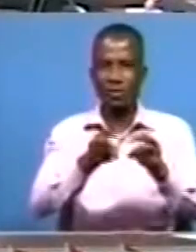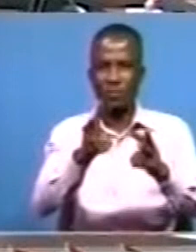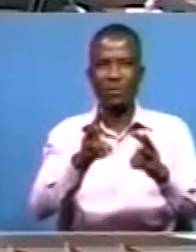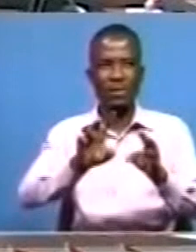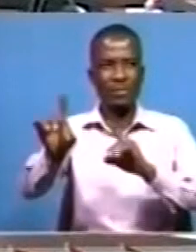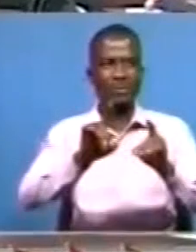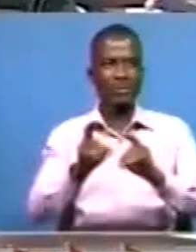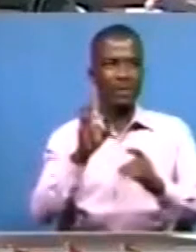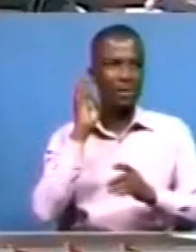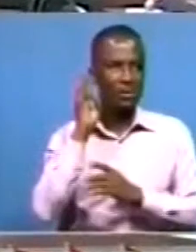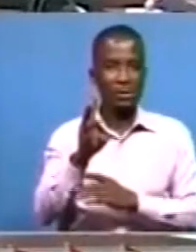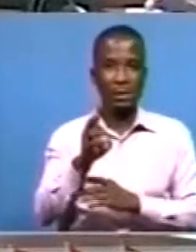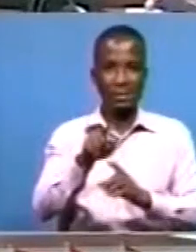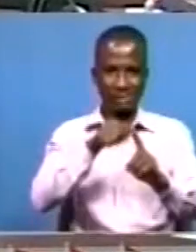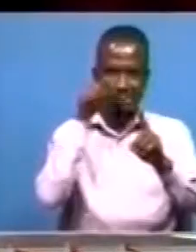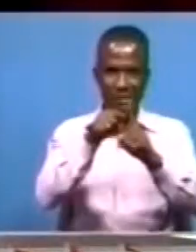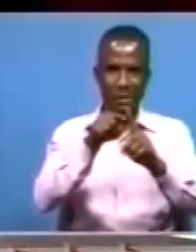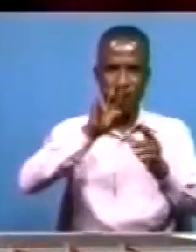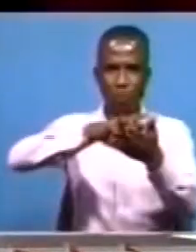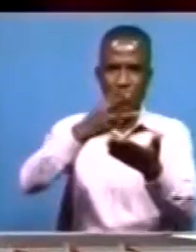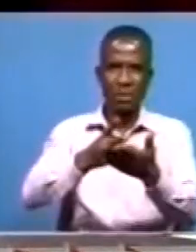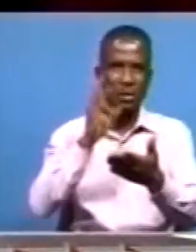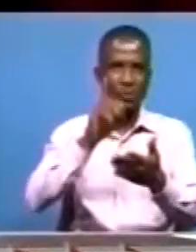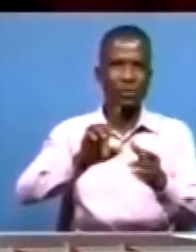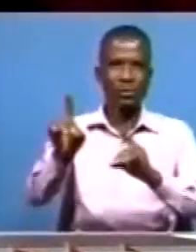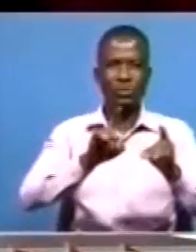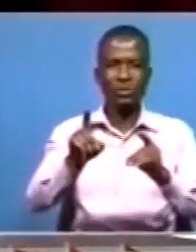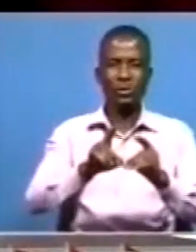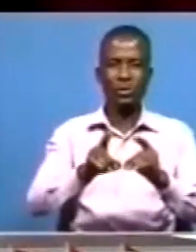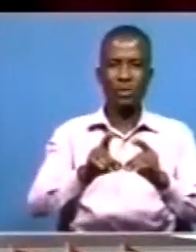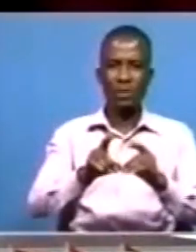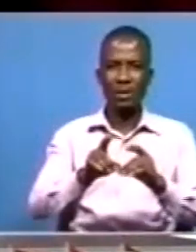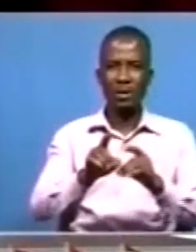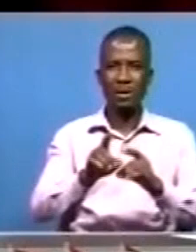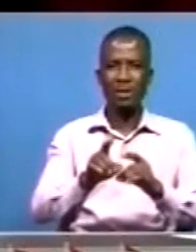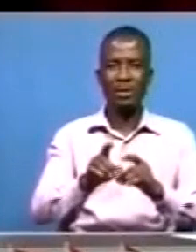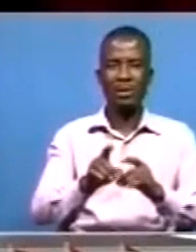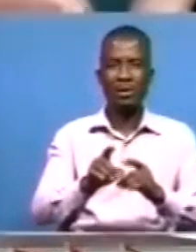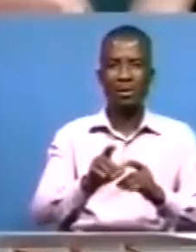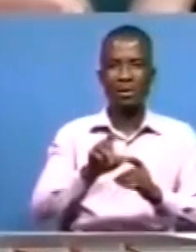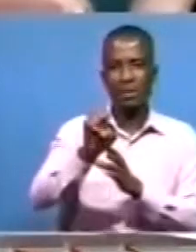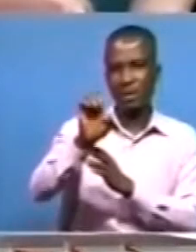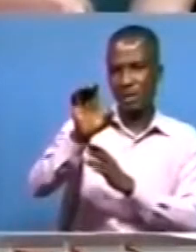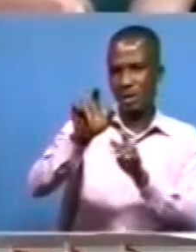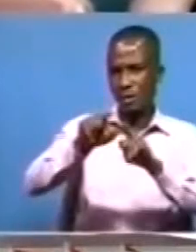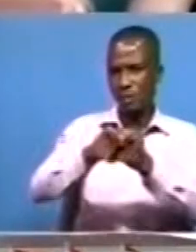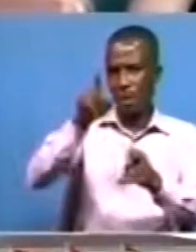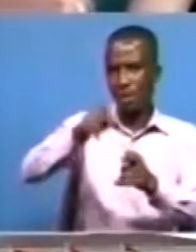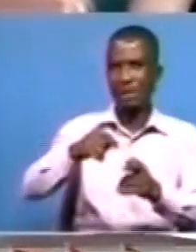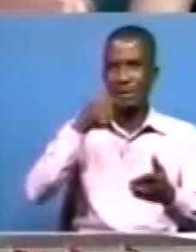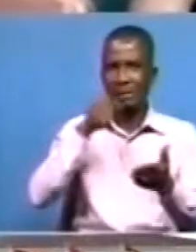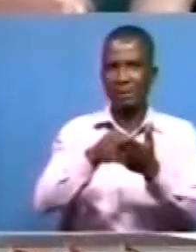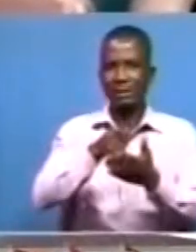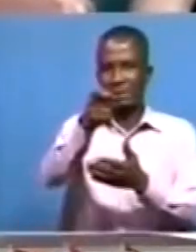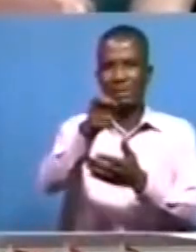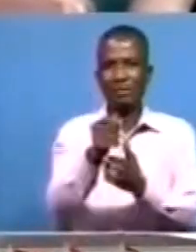testimonies he would rely on the specific testimonies or documents he wanted the chairperson of the first respondent that petitioner